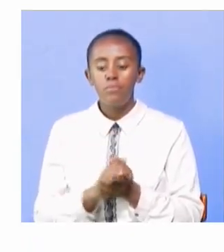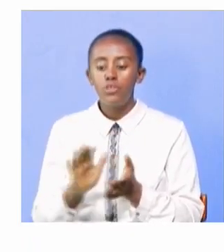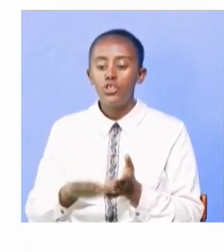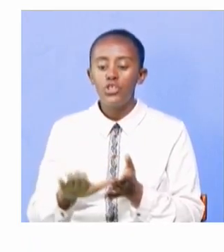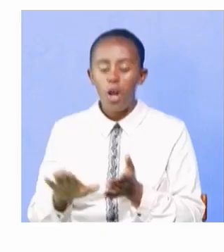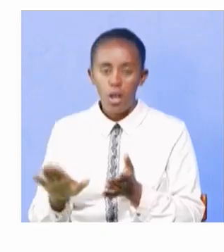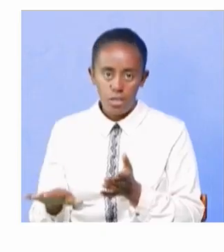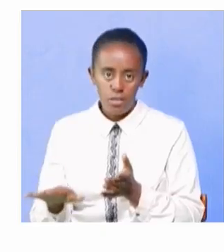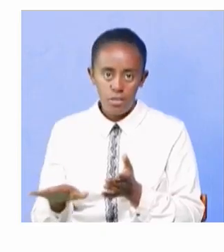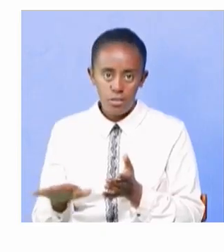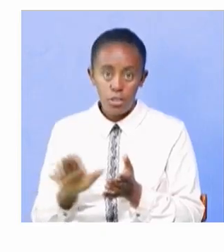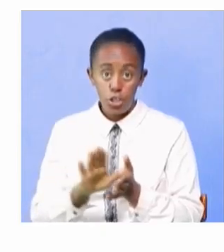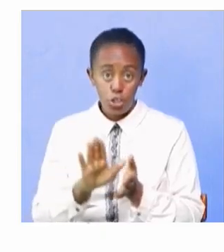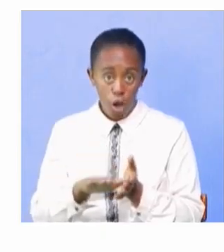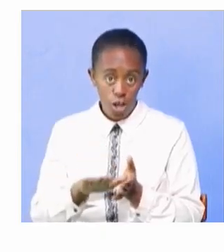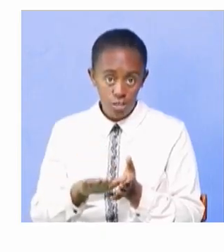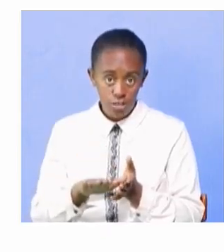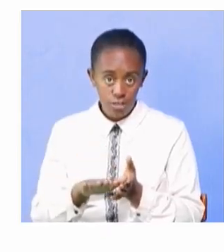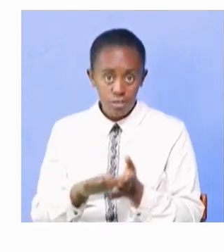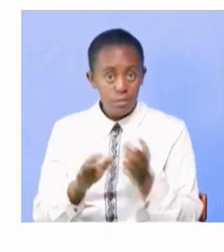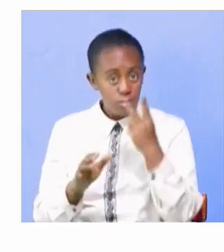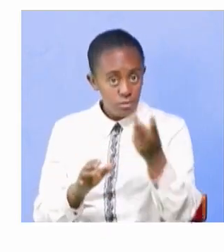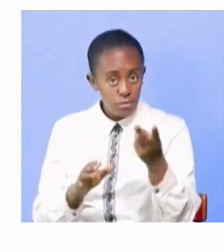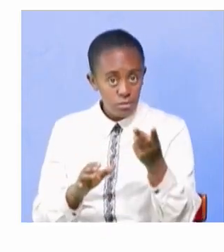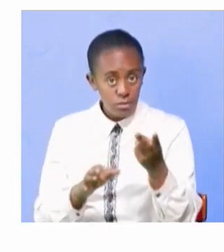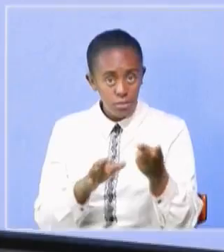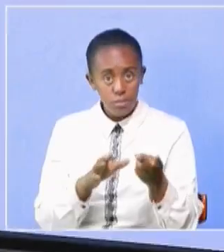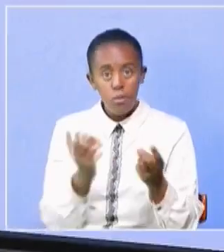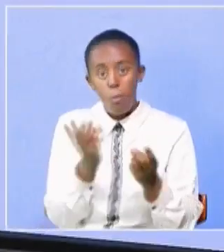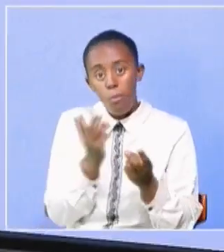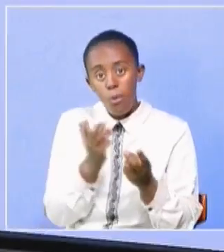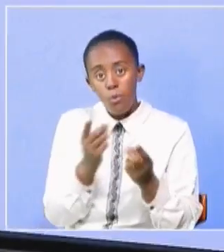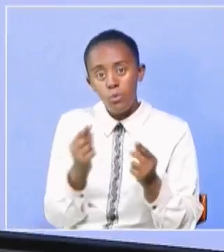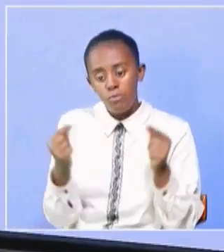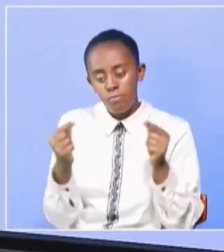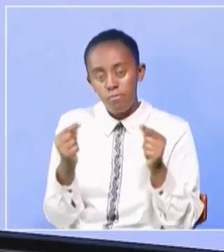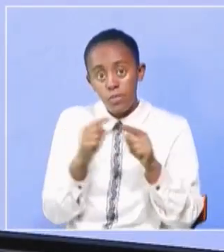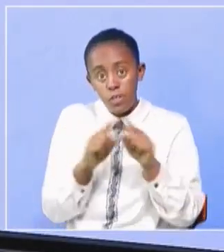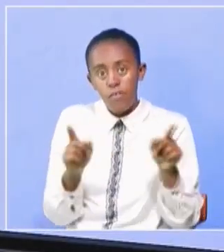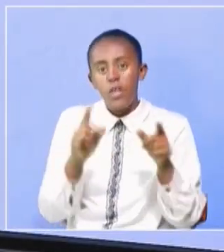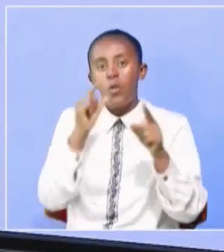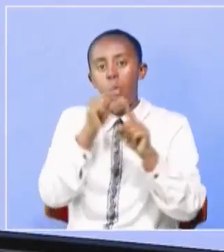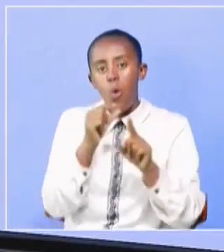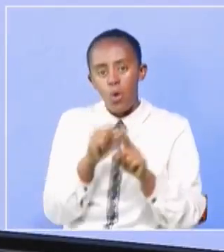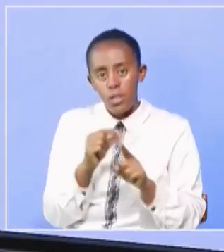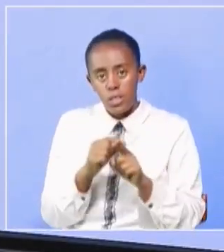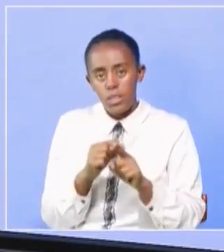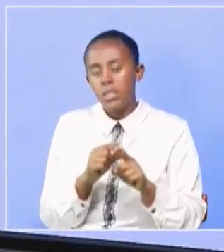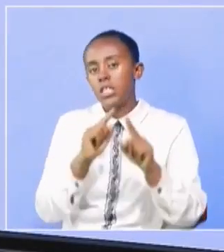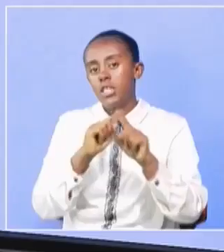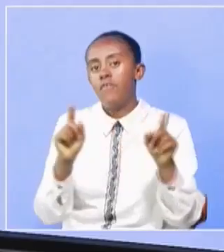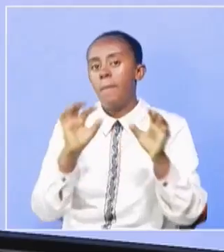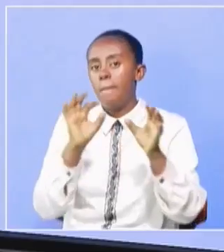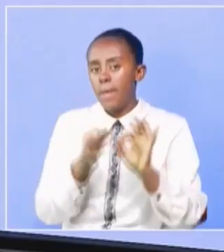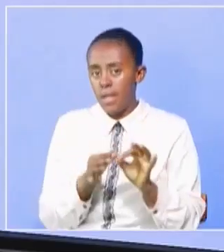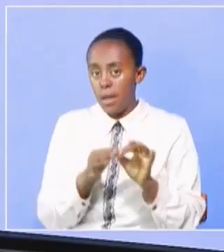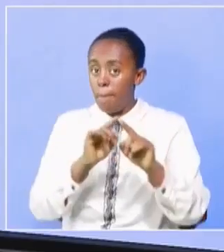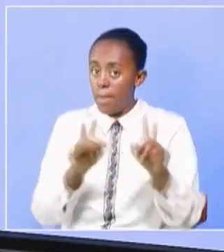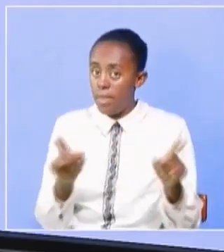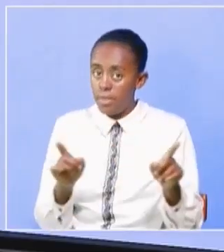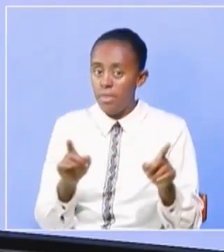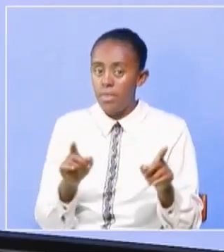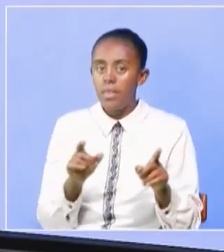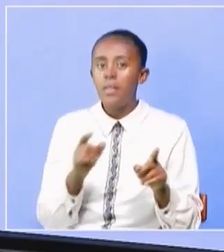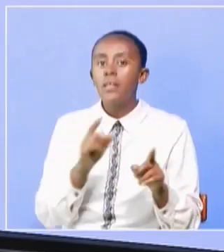child. If you see here, they are both different words or they have different meanings. But